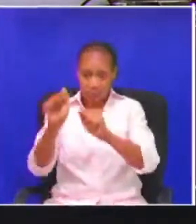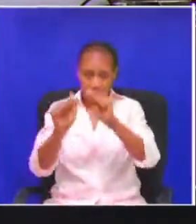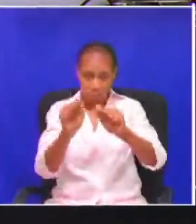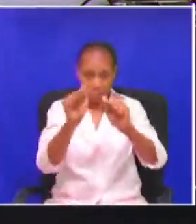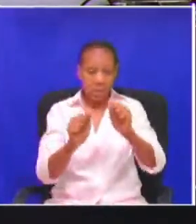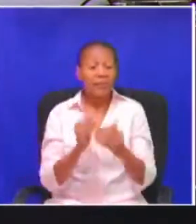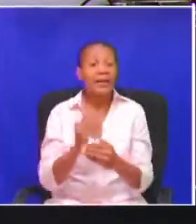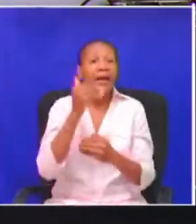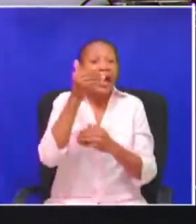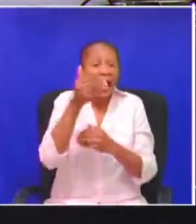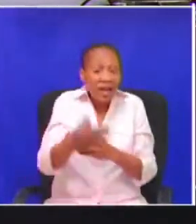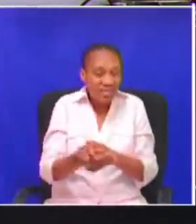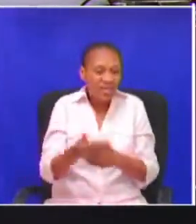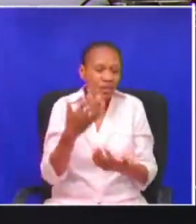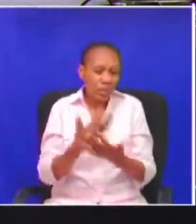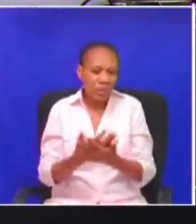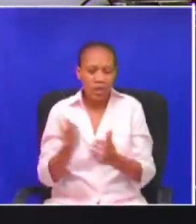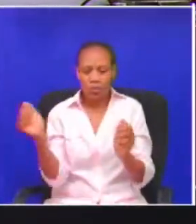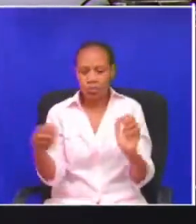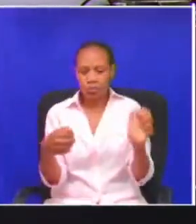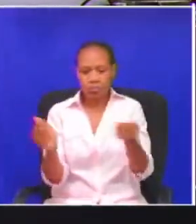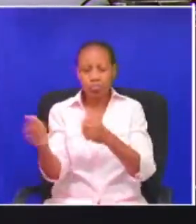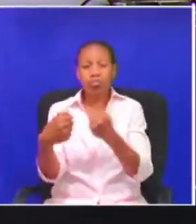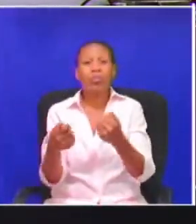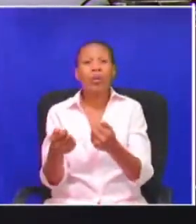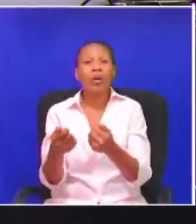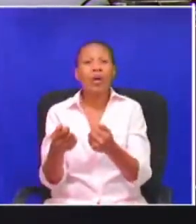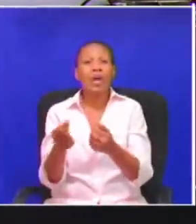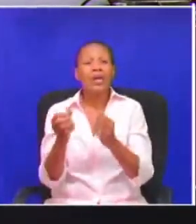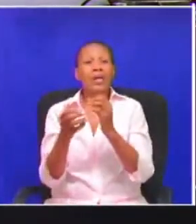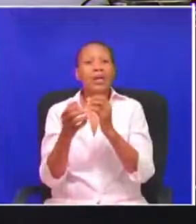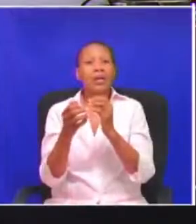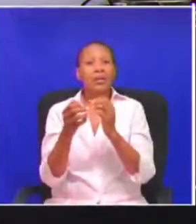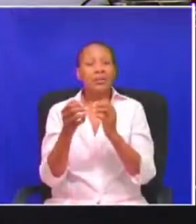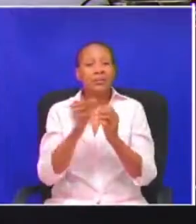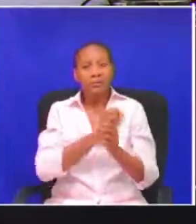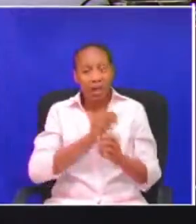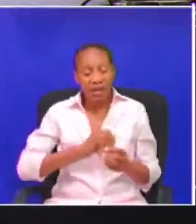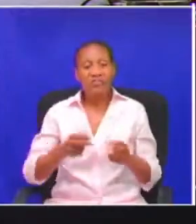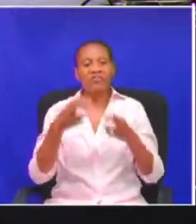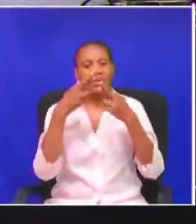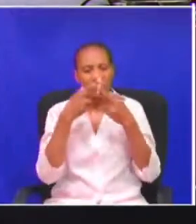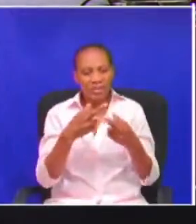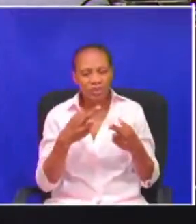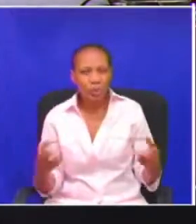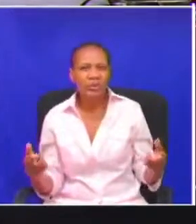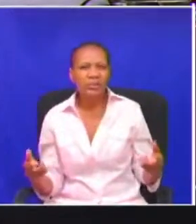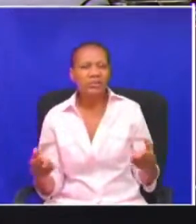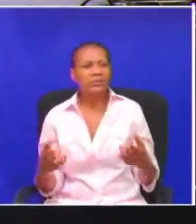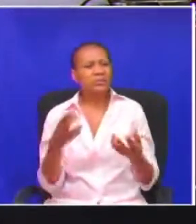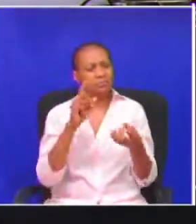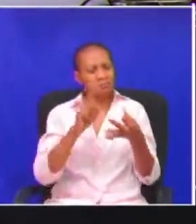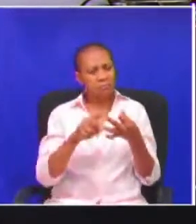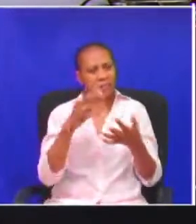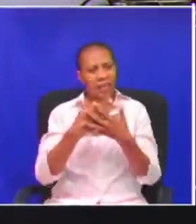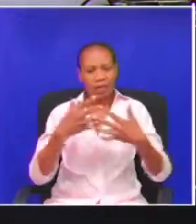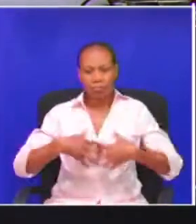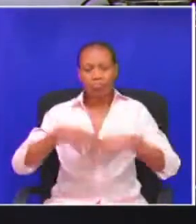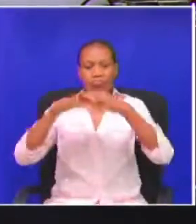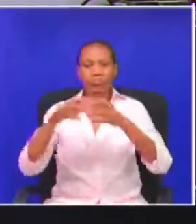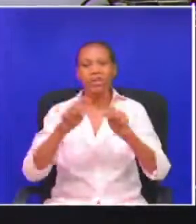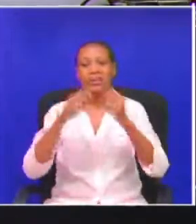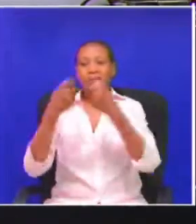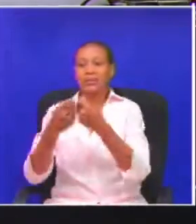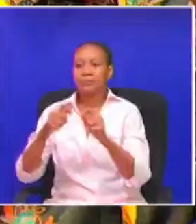then able to deploy resources and also are able to set up teams, be